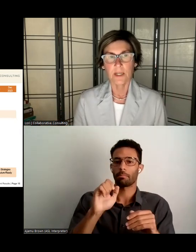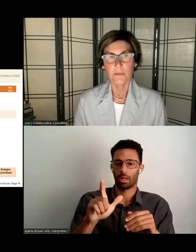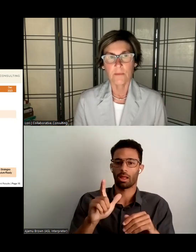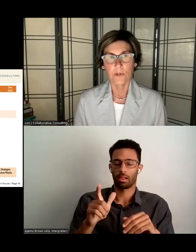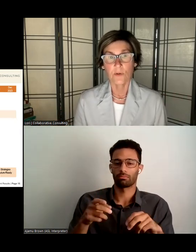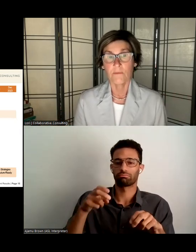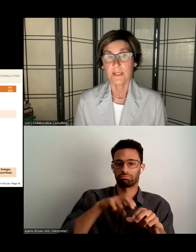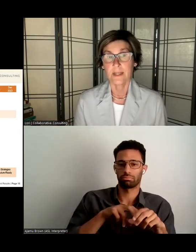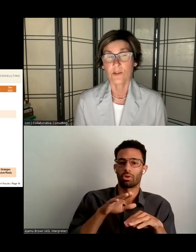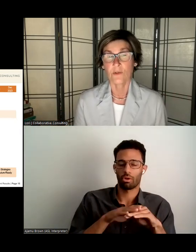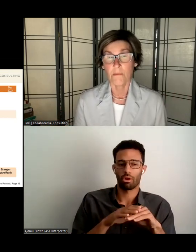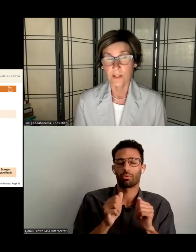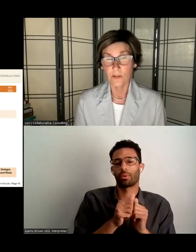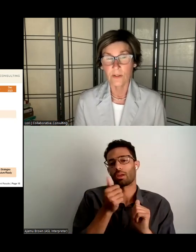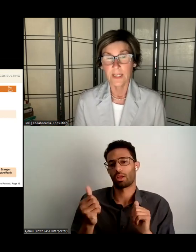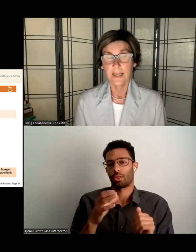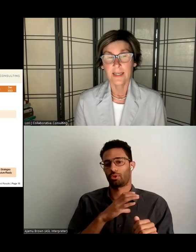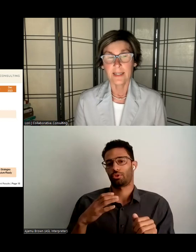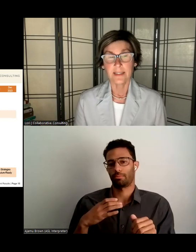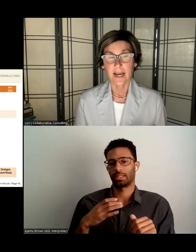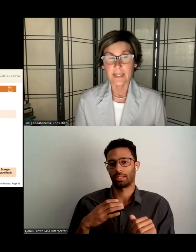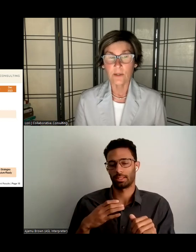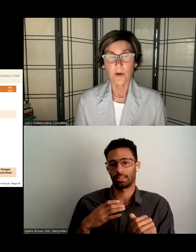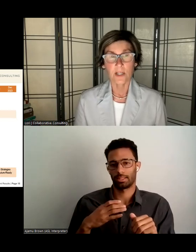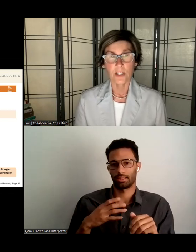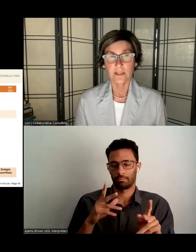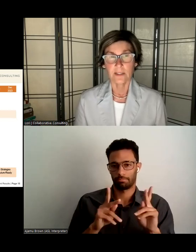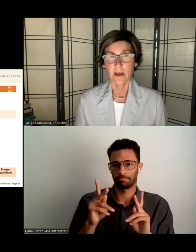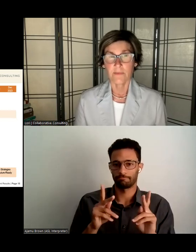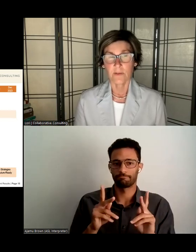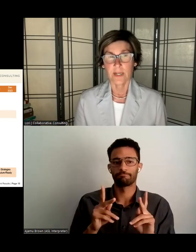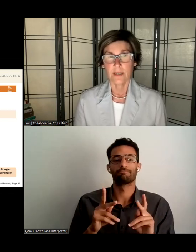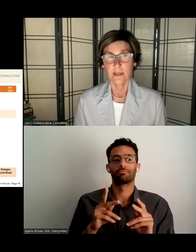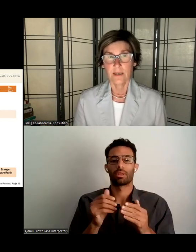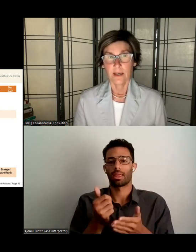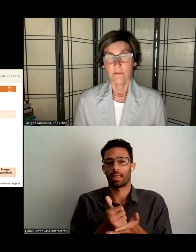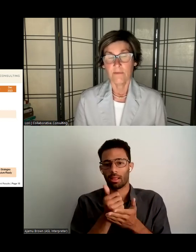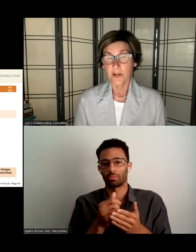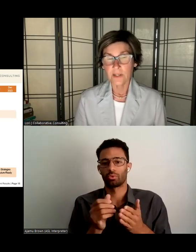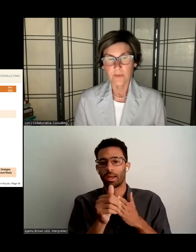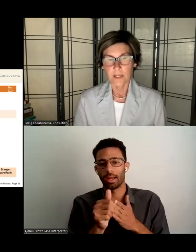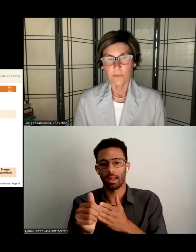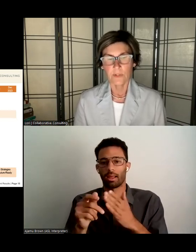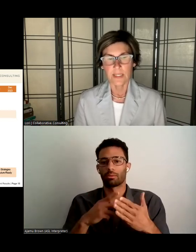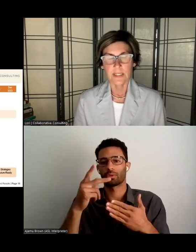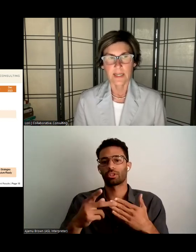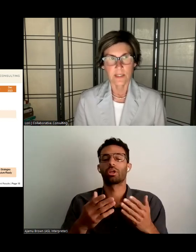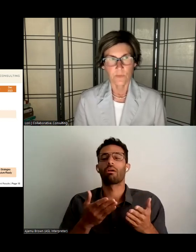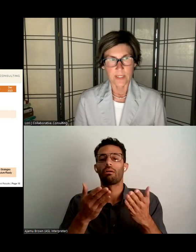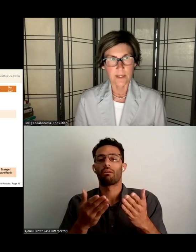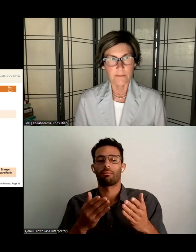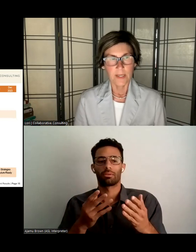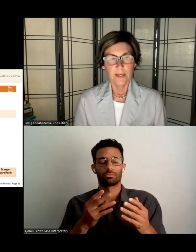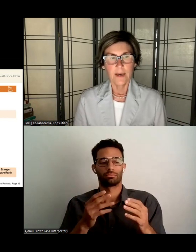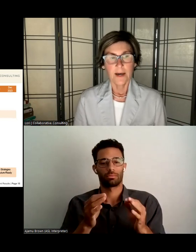steering committee members who have been instrumental in guiding the project and offering very valuable insights